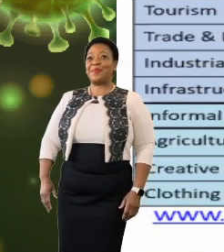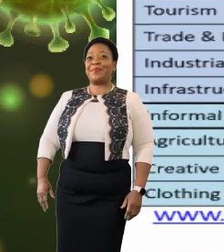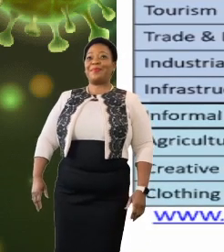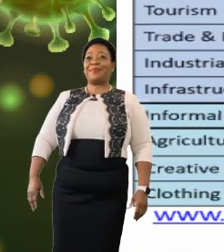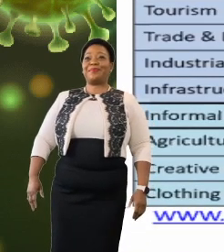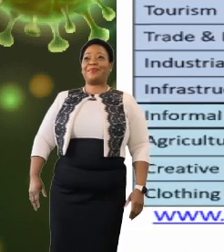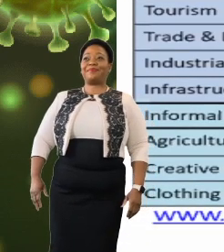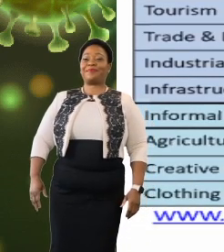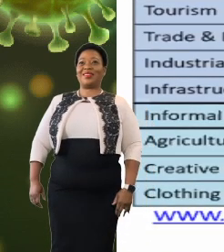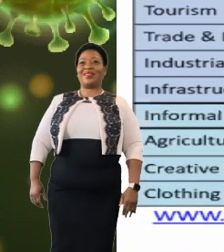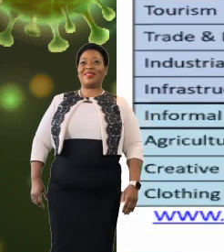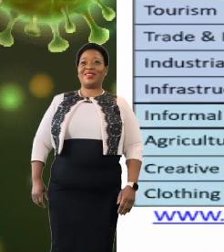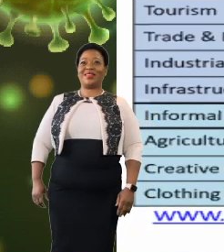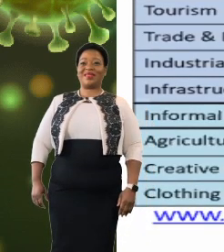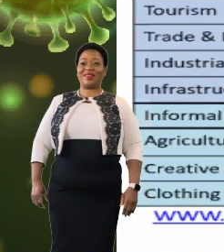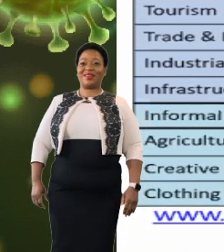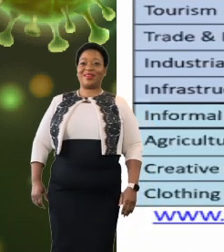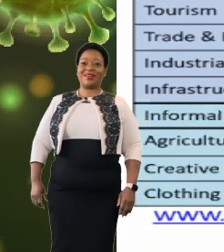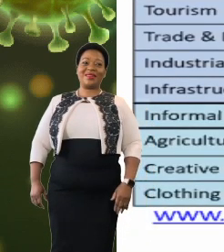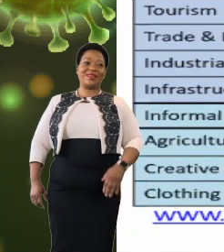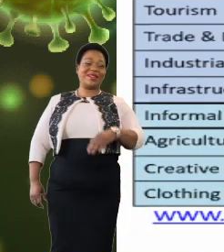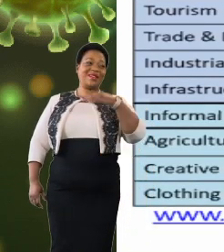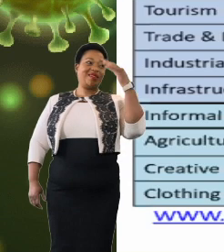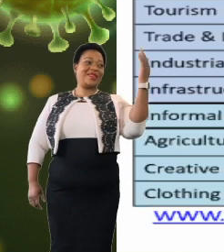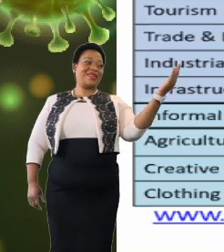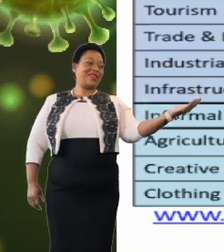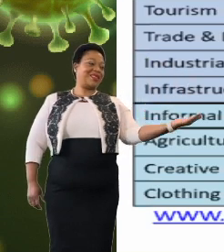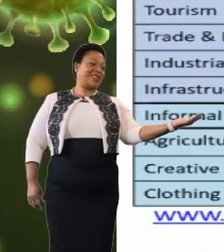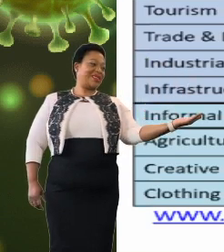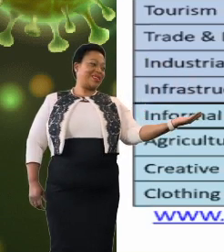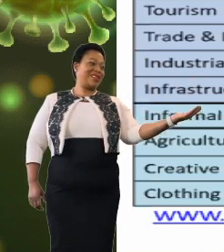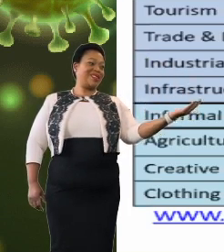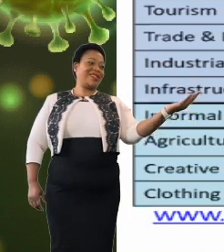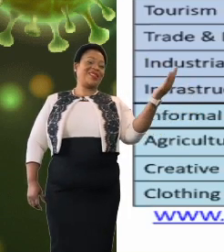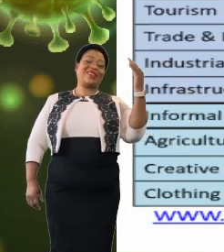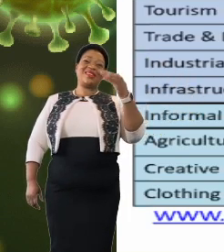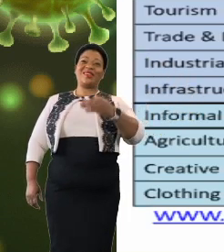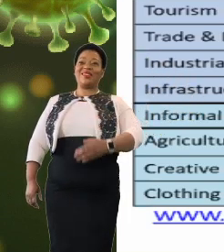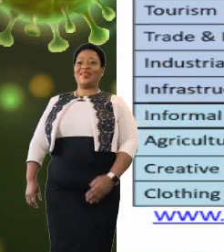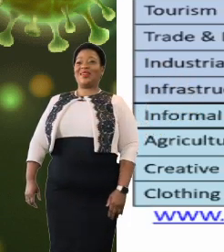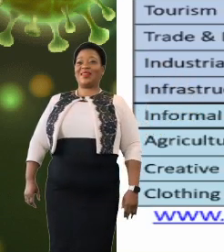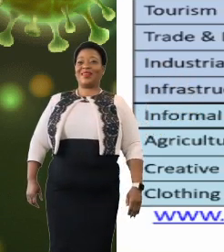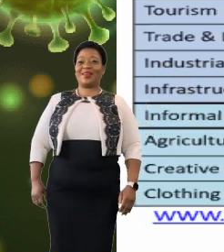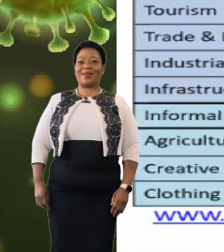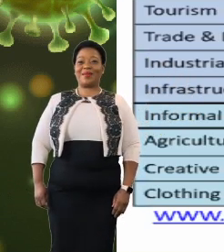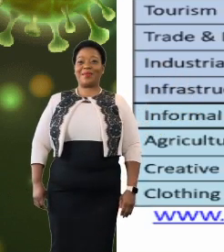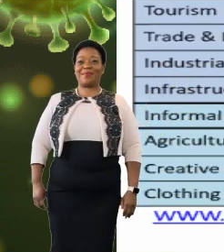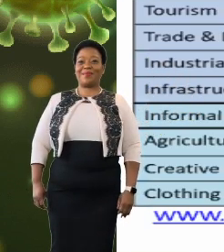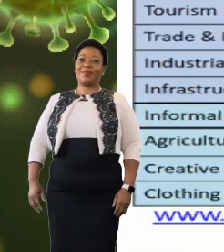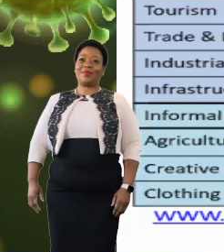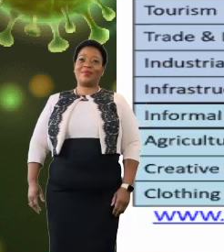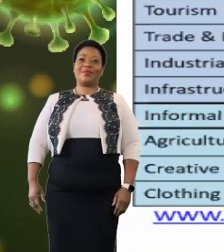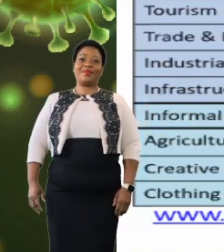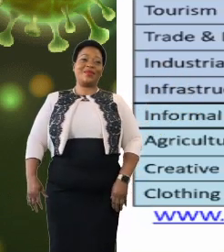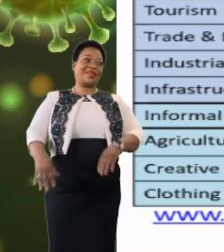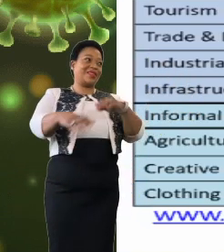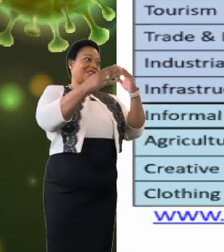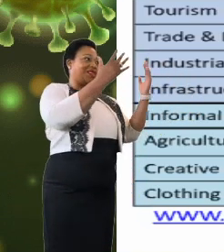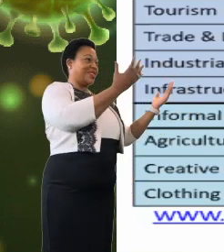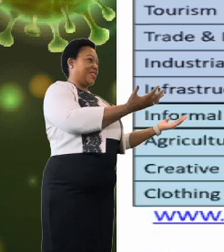We're really dealing with the informal economy, so this is quite key. This will be an important one to look at, followed